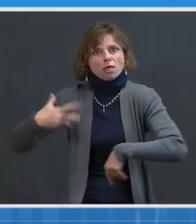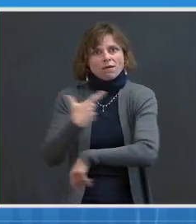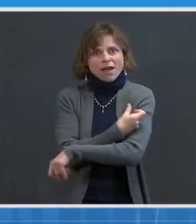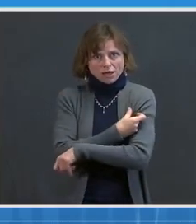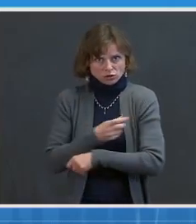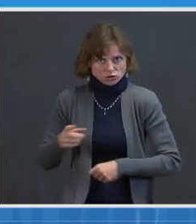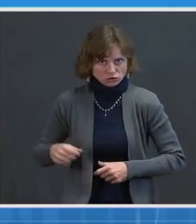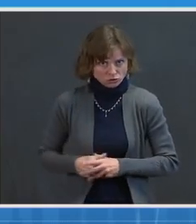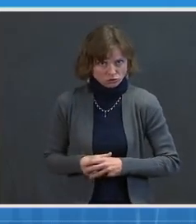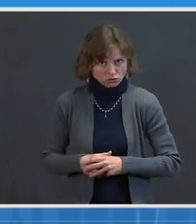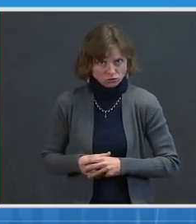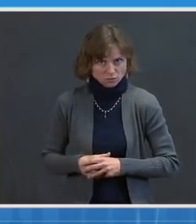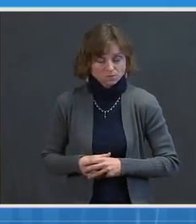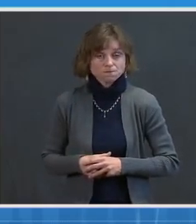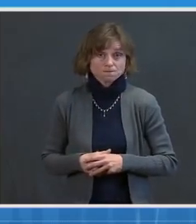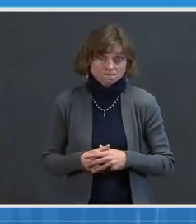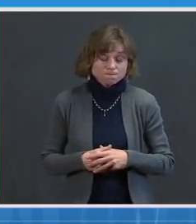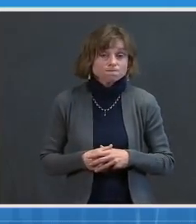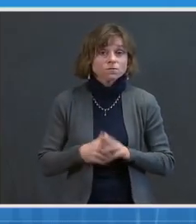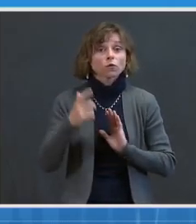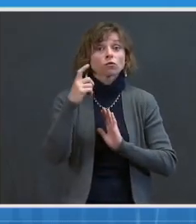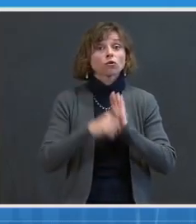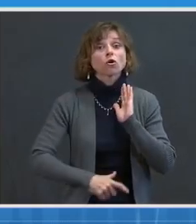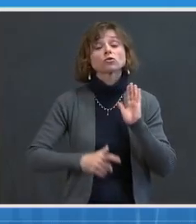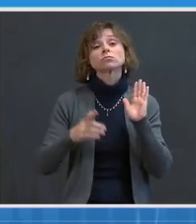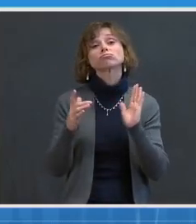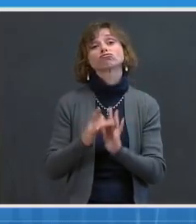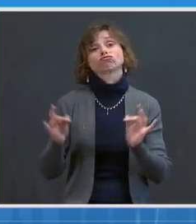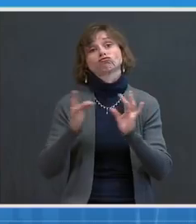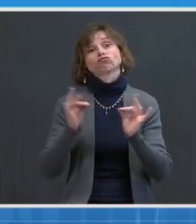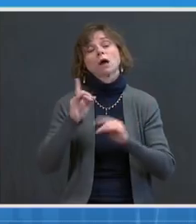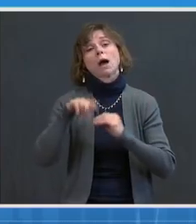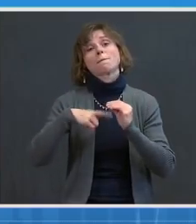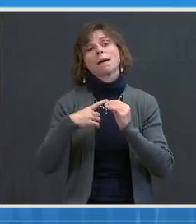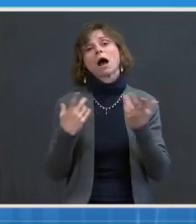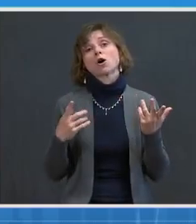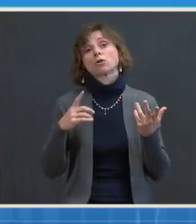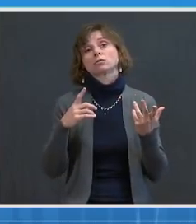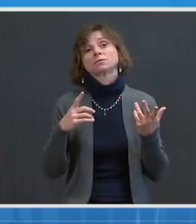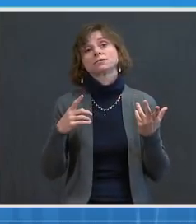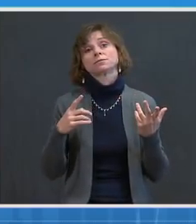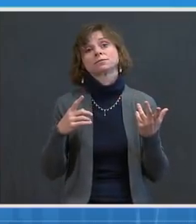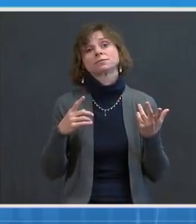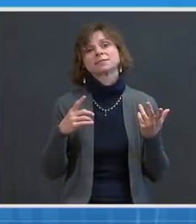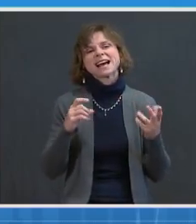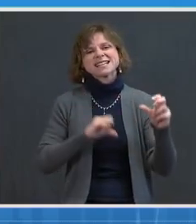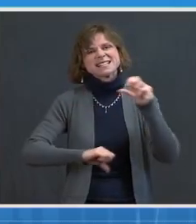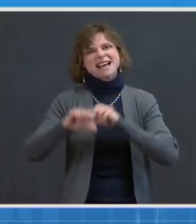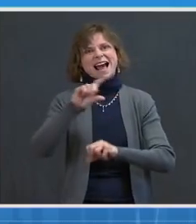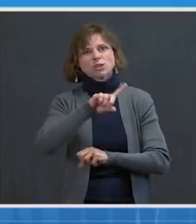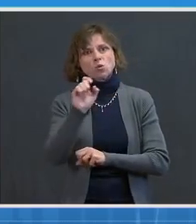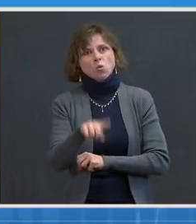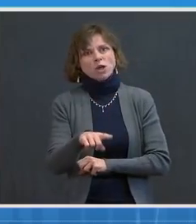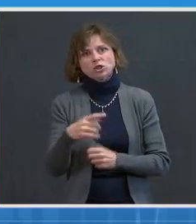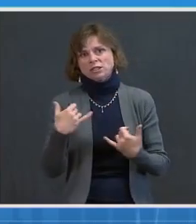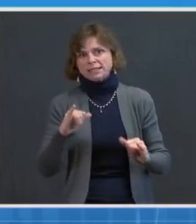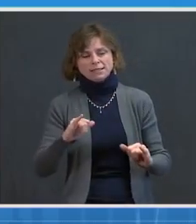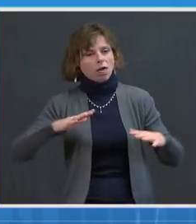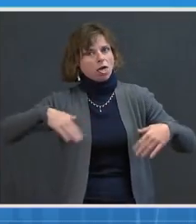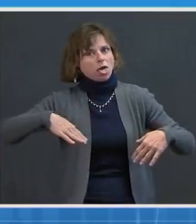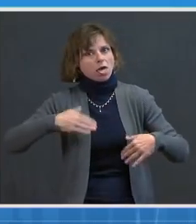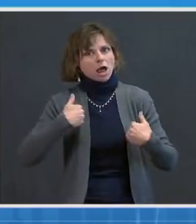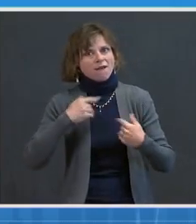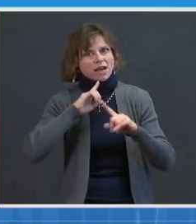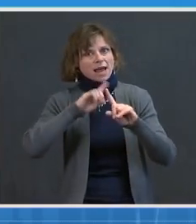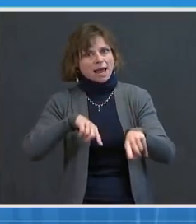vaccine. The commentary also describes the outstanding scientific questions we are working to answer to inform